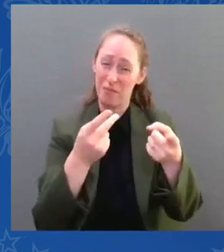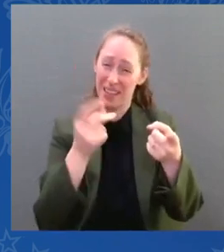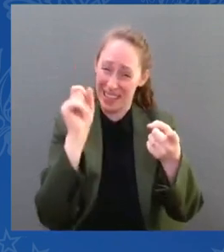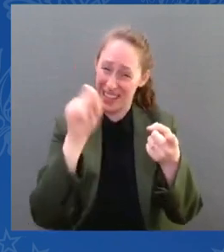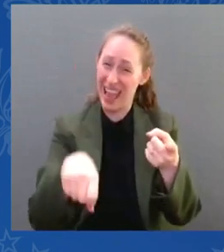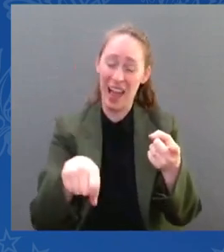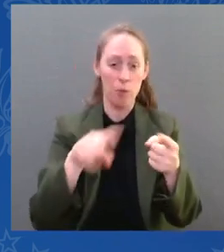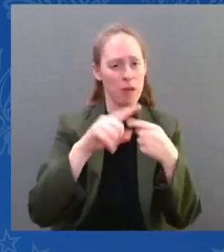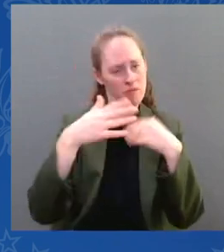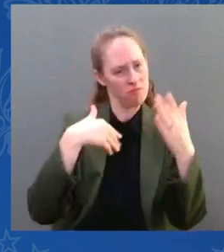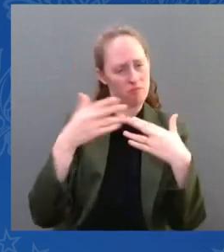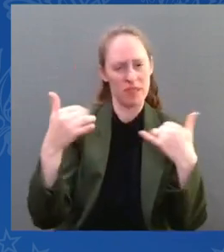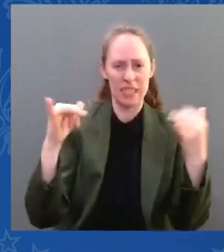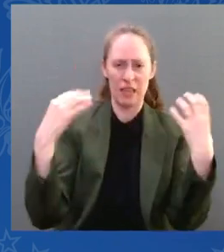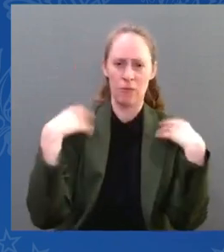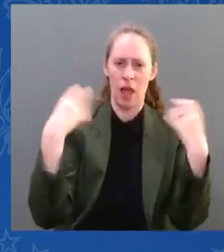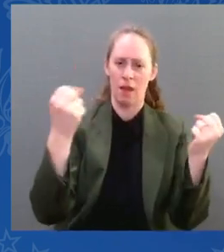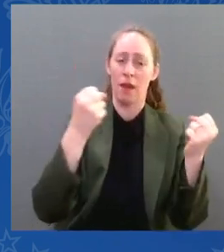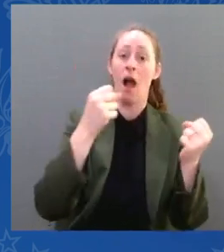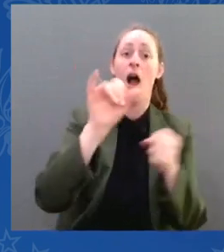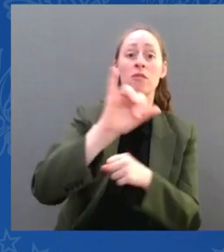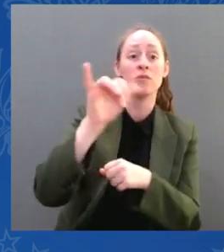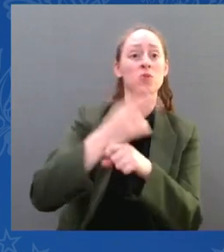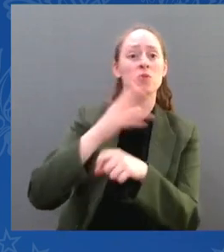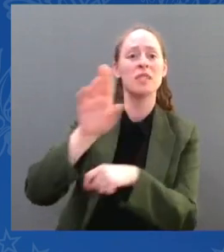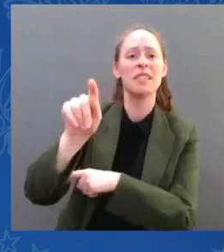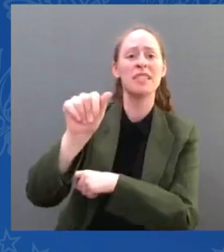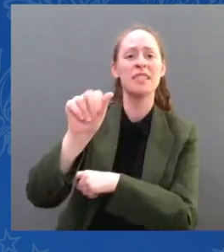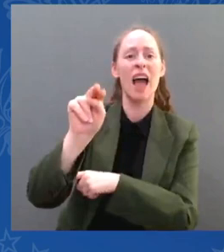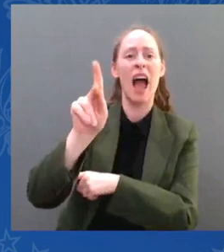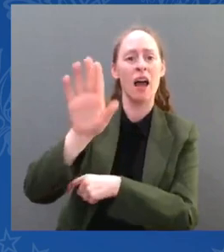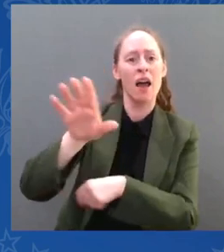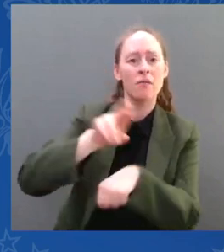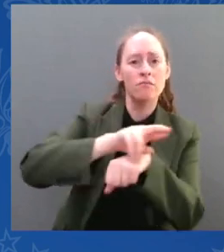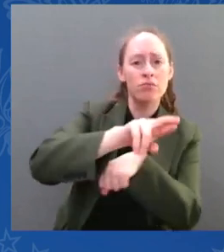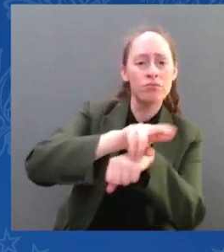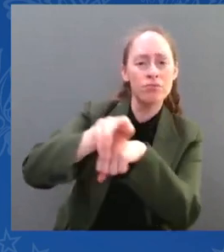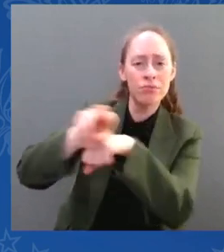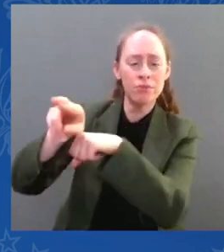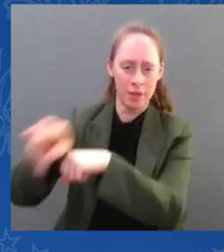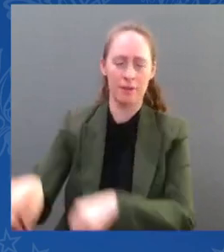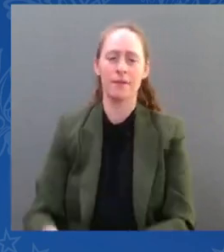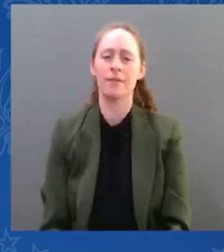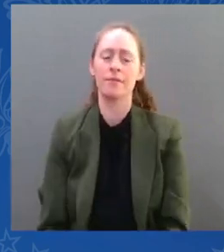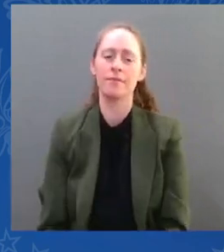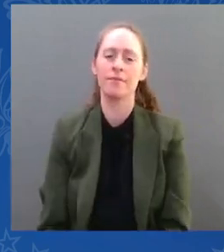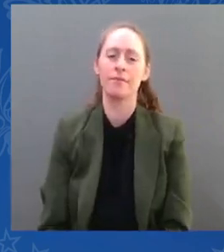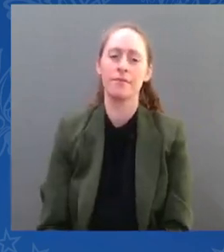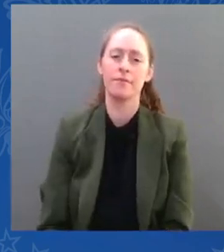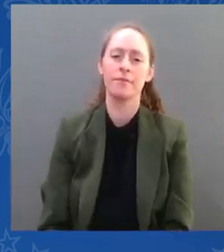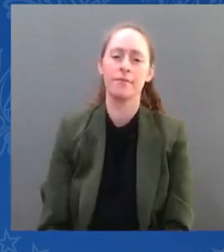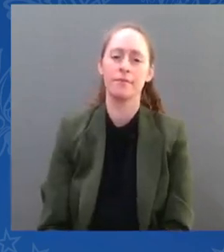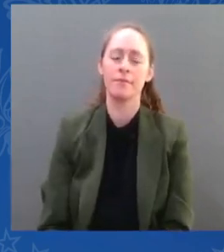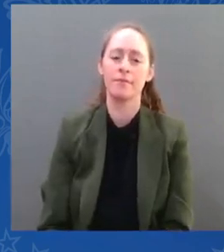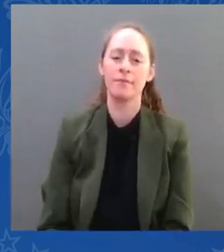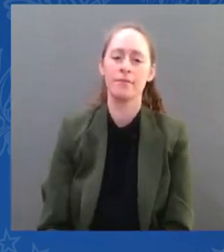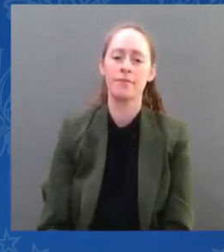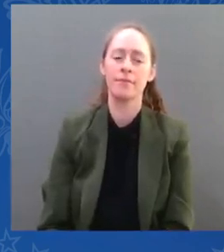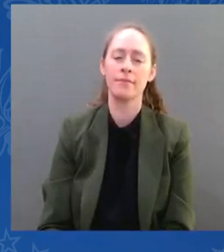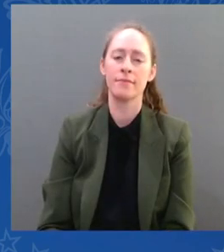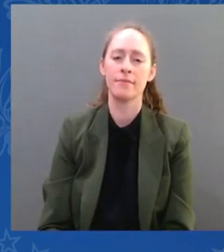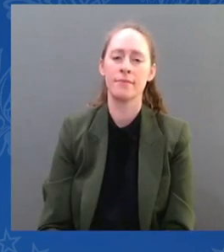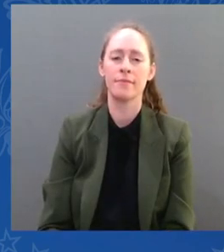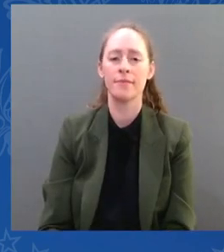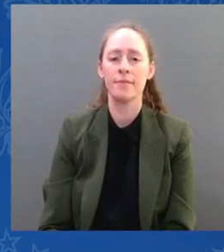until it overheated. At this point, Specialist 5 Birdwell, rather than abandoning his position, continued to engage the enemy with his